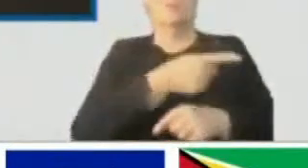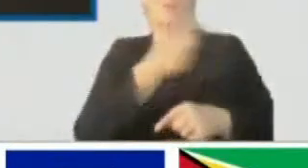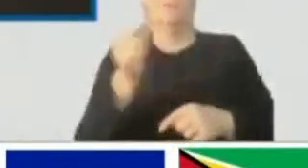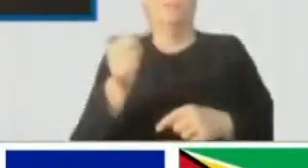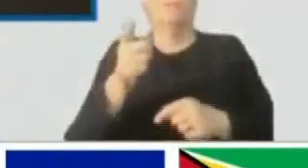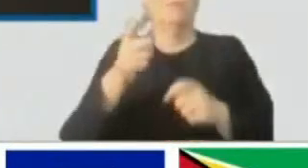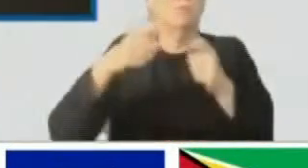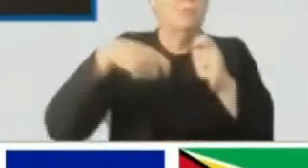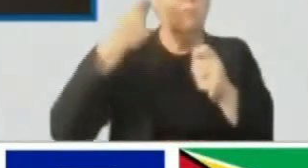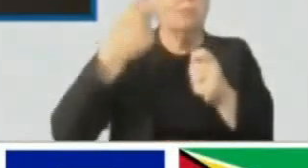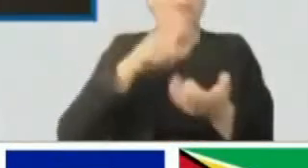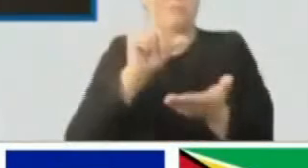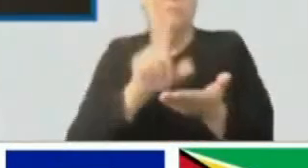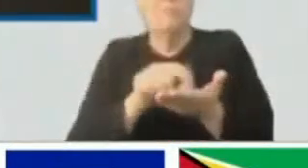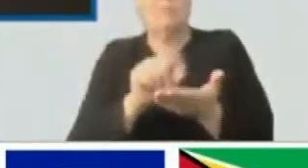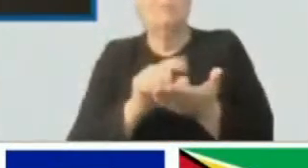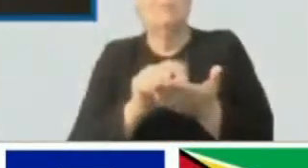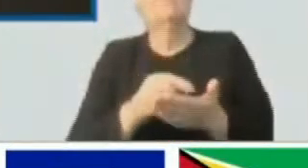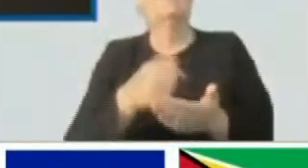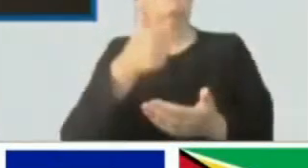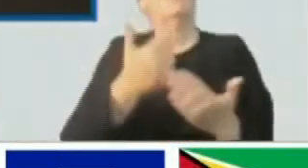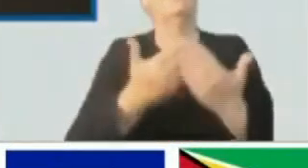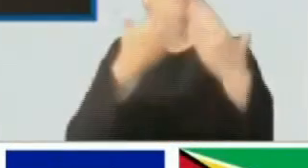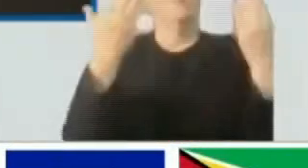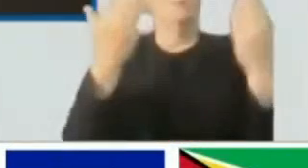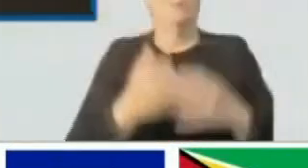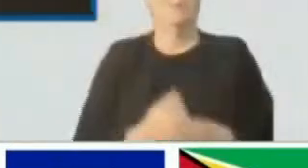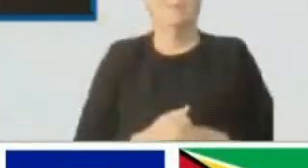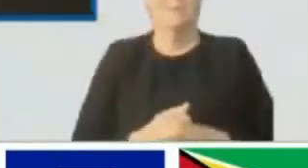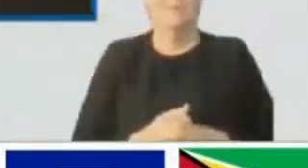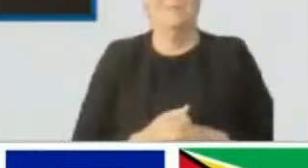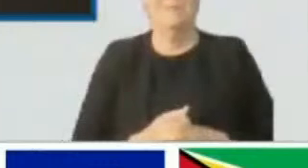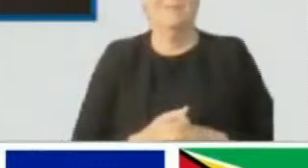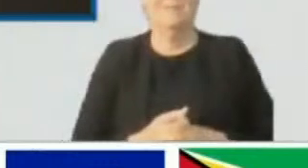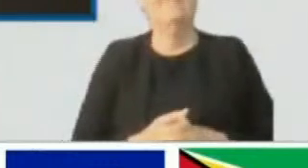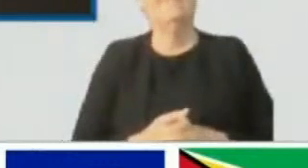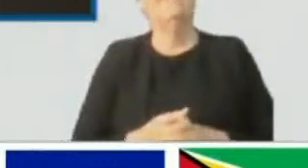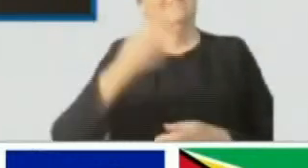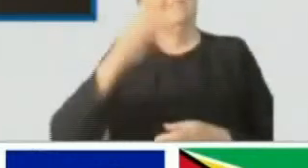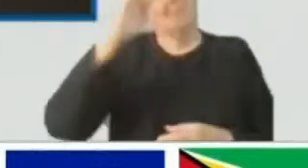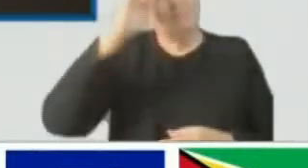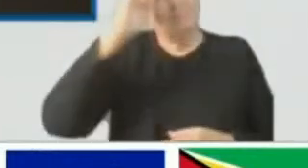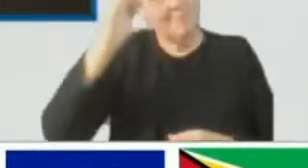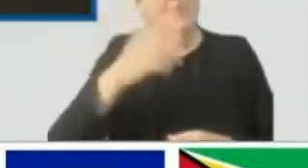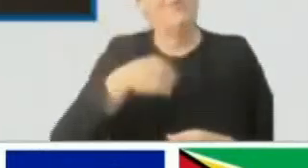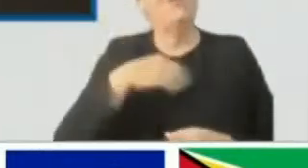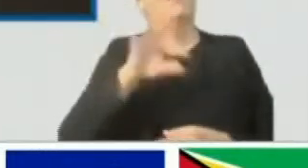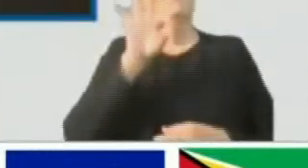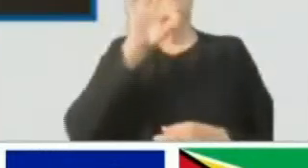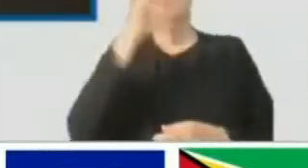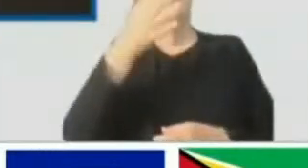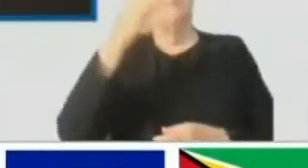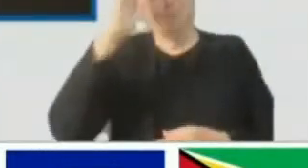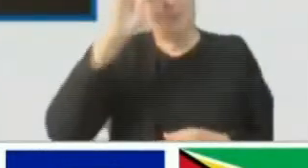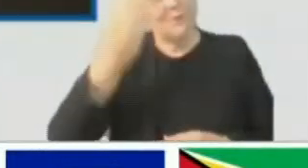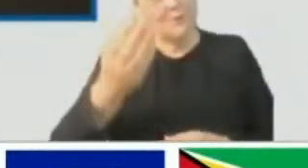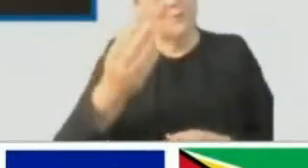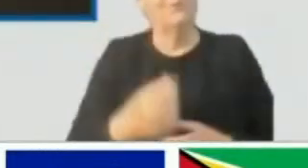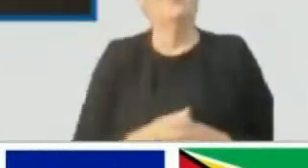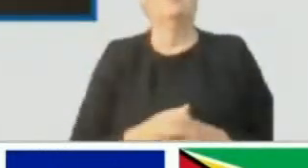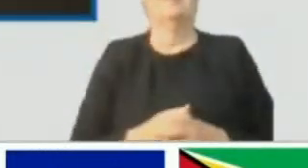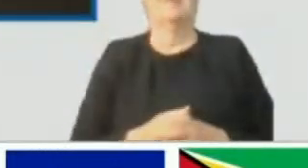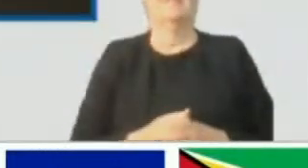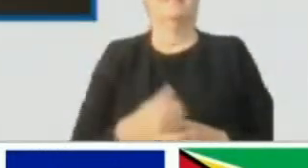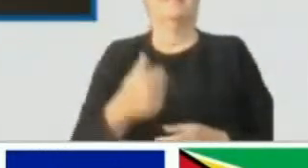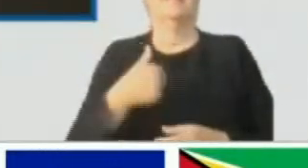Buenos dias, bonjour, bom dia. It is indeed an honor today to bring greetings from the 7th